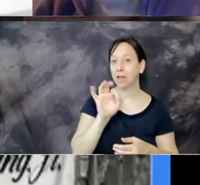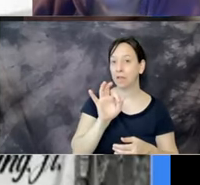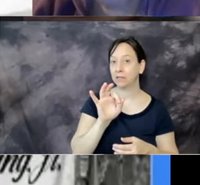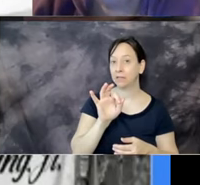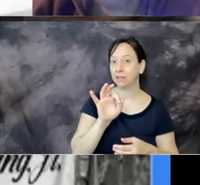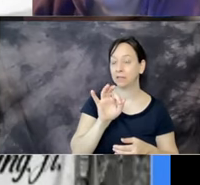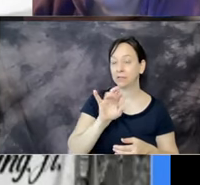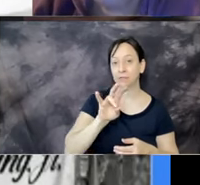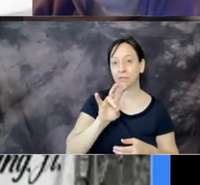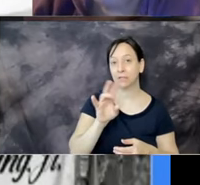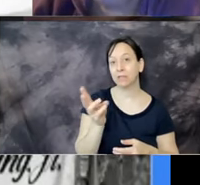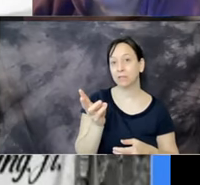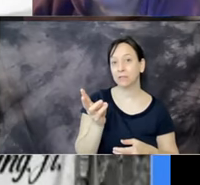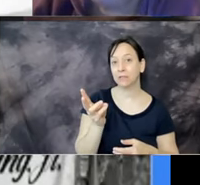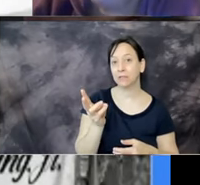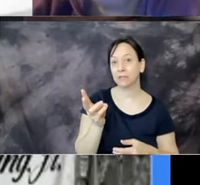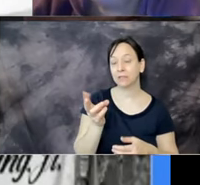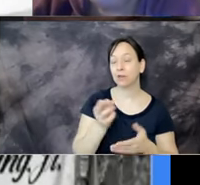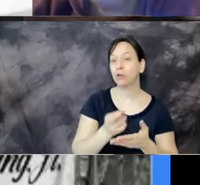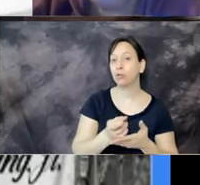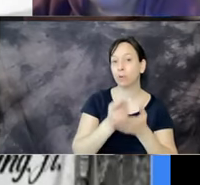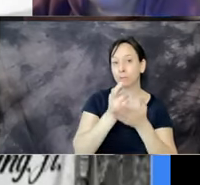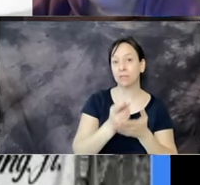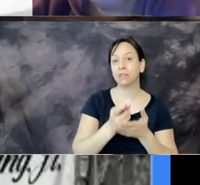1976 Rehabilitation Act.